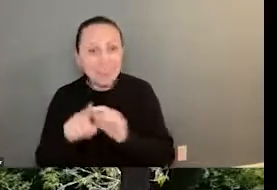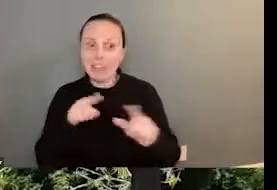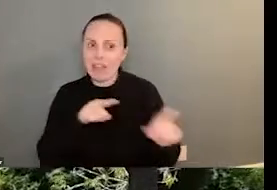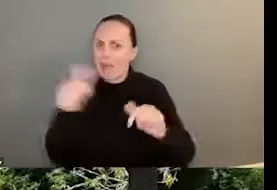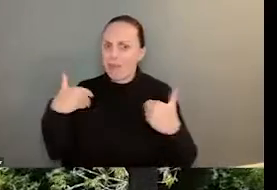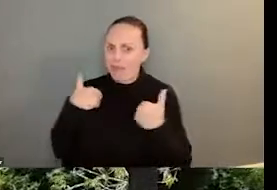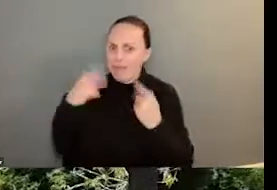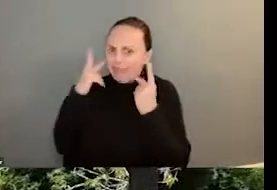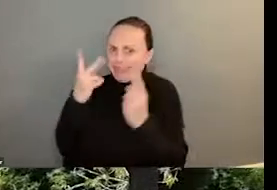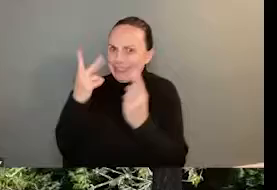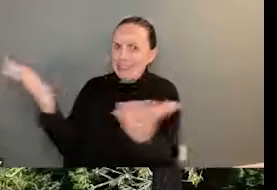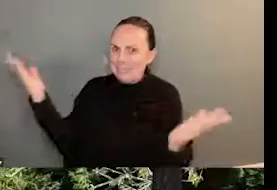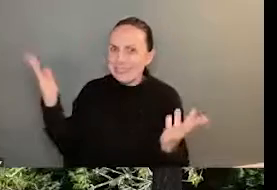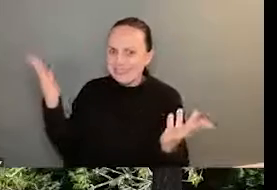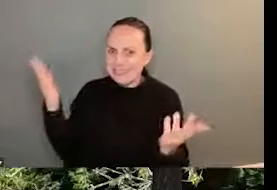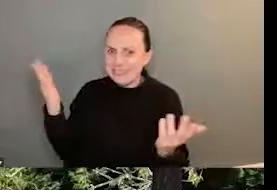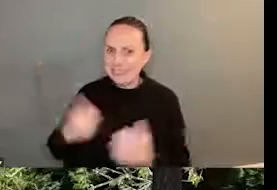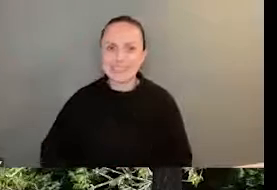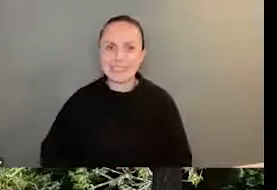see us.